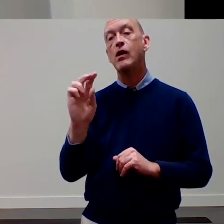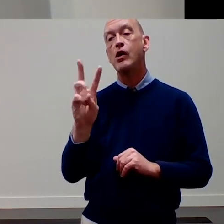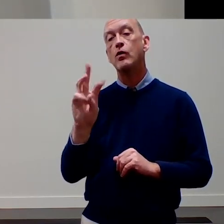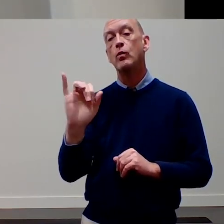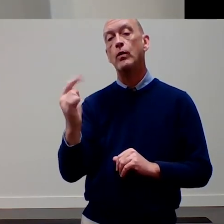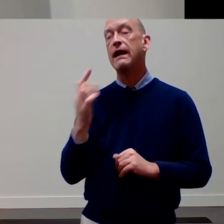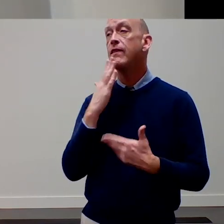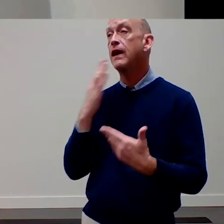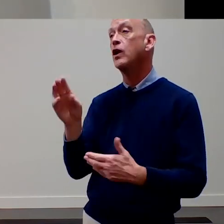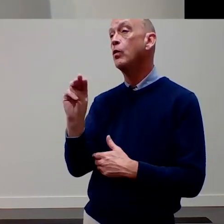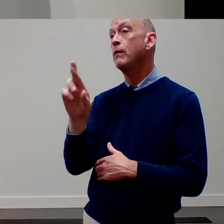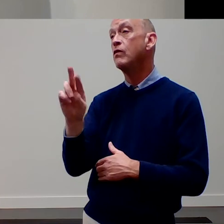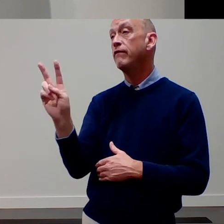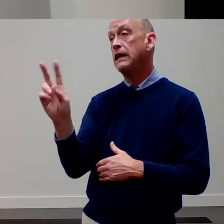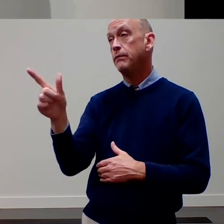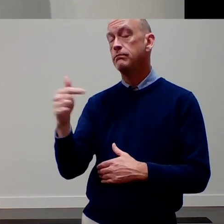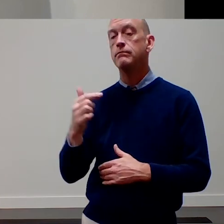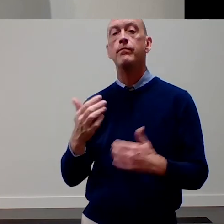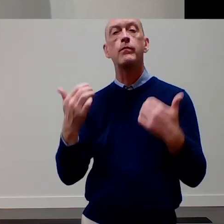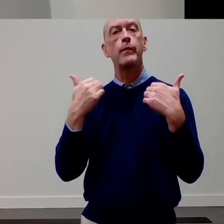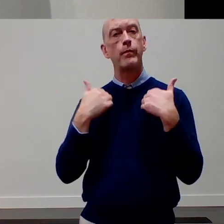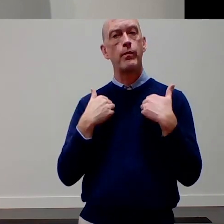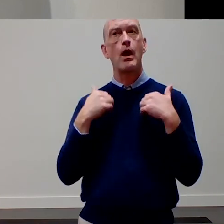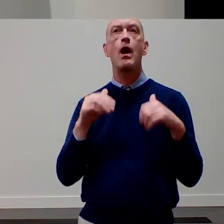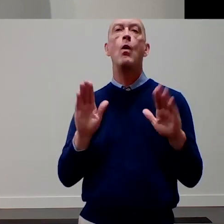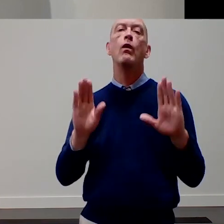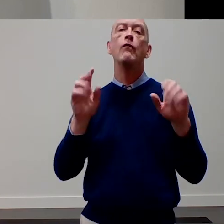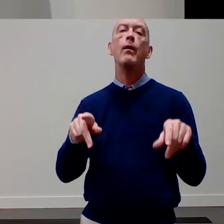the statement, I am keeping my word.